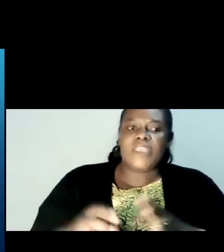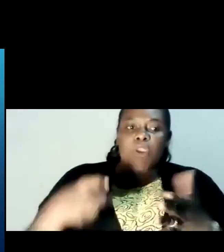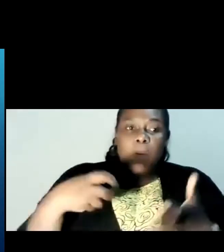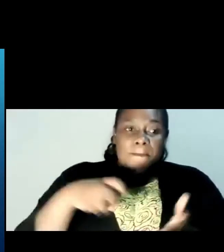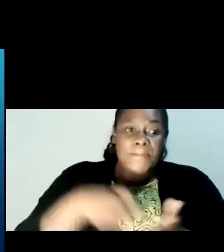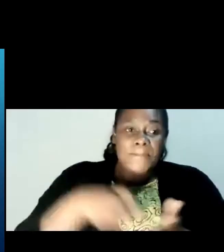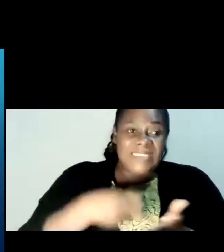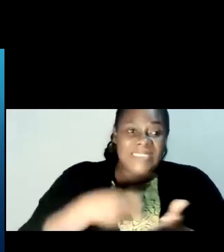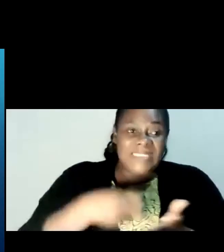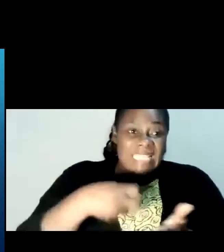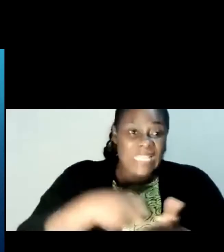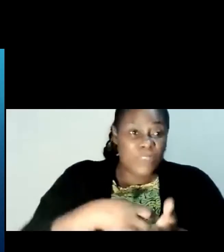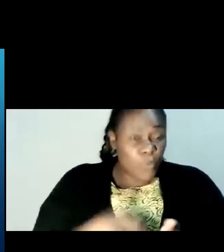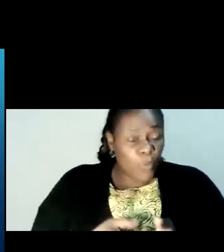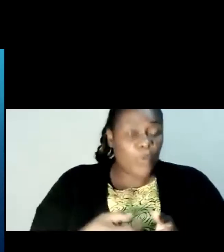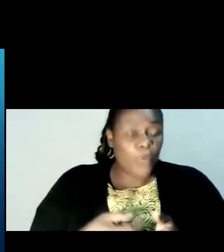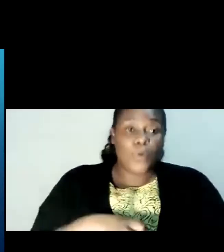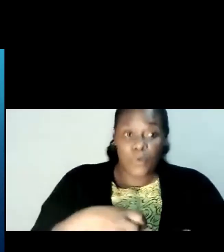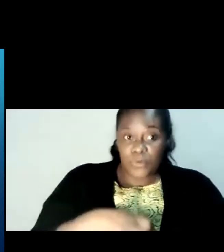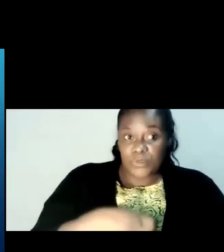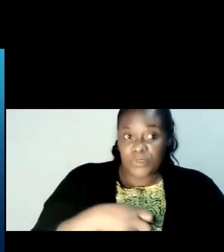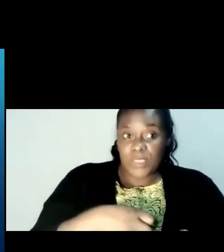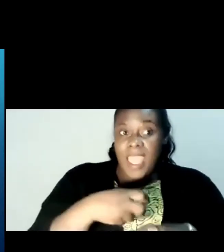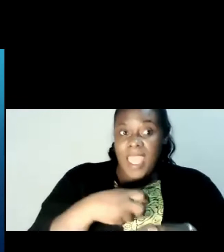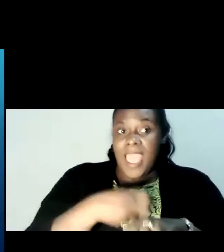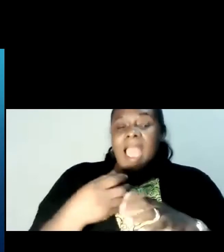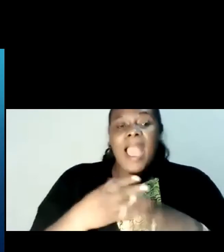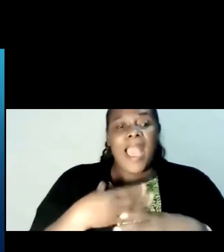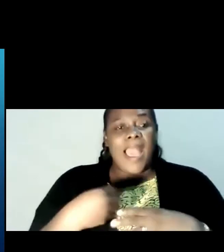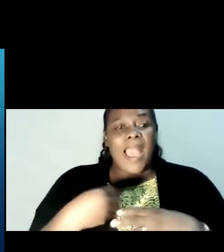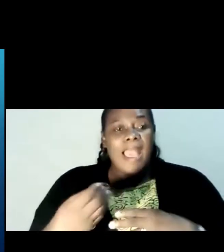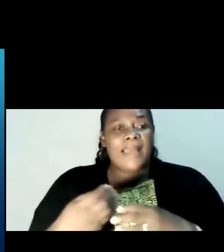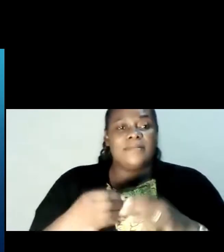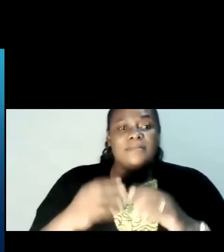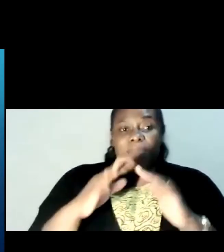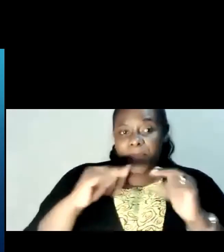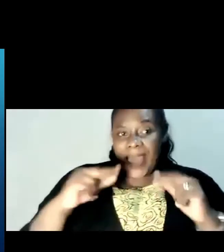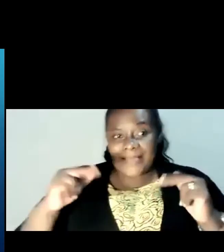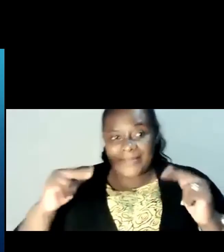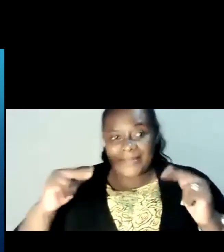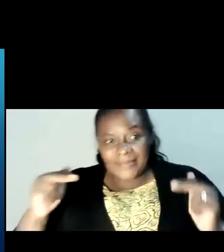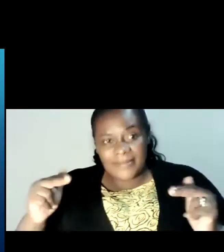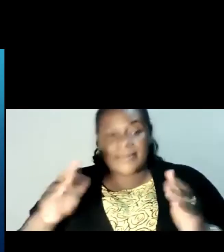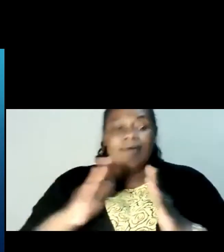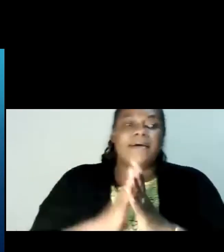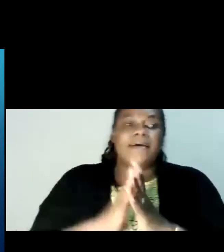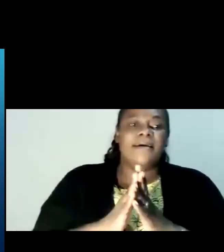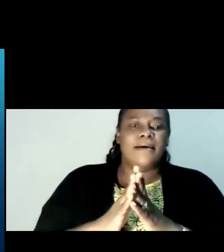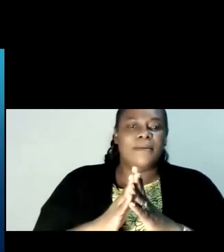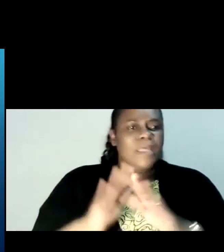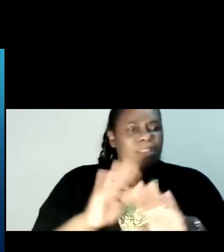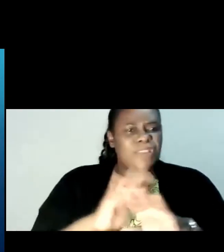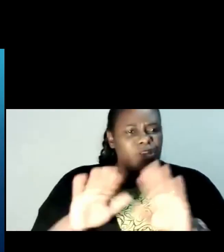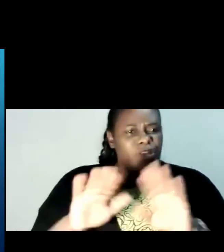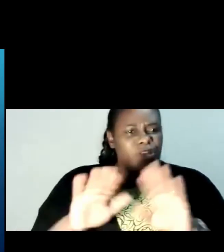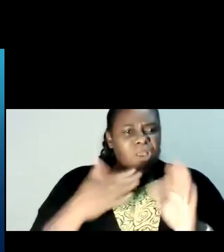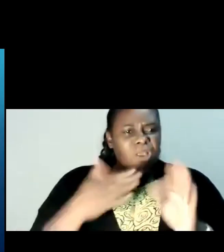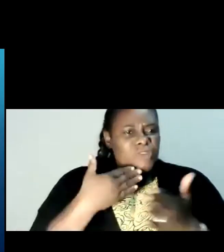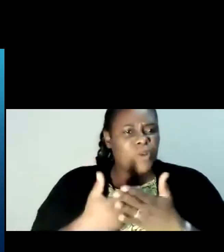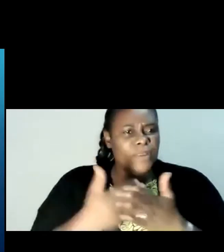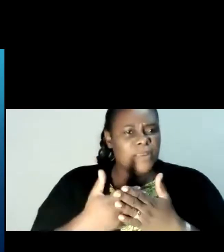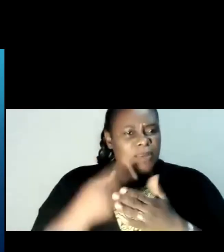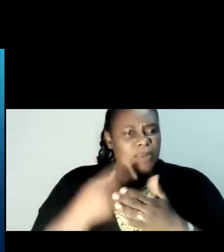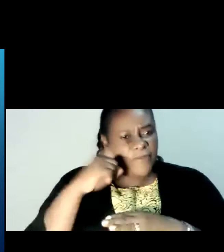quickly, and they're very bad for people who have diabetes. So you want to stick to healthy